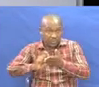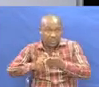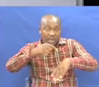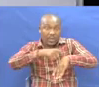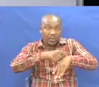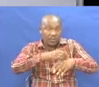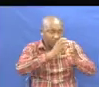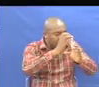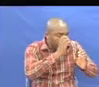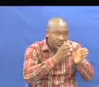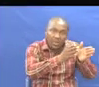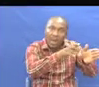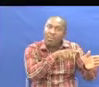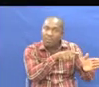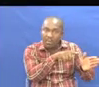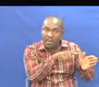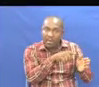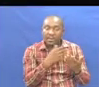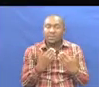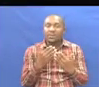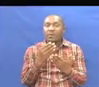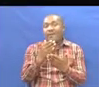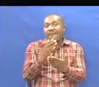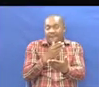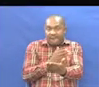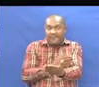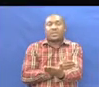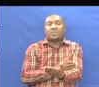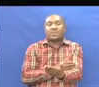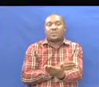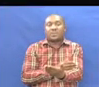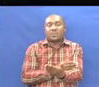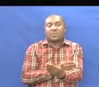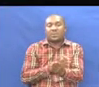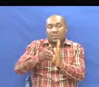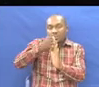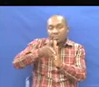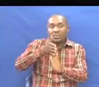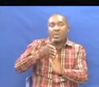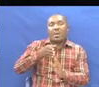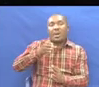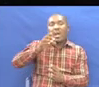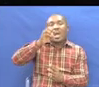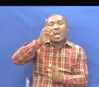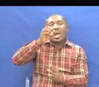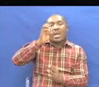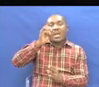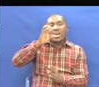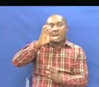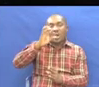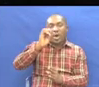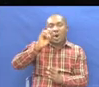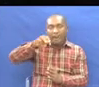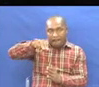oxygen in the lab. And what is this? First of all, we have what you call decomposition. We have what you call